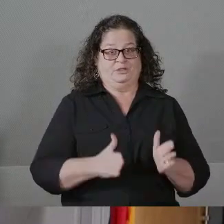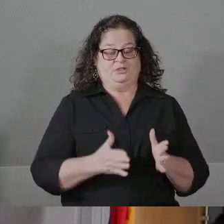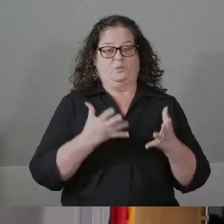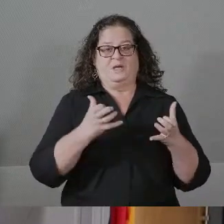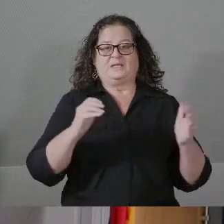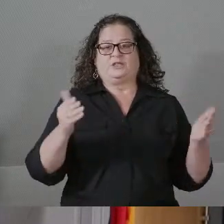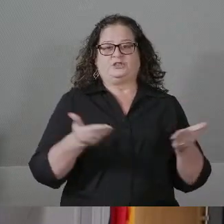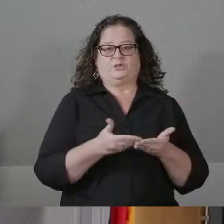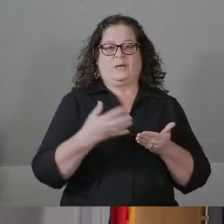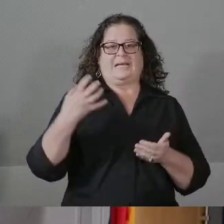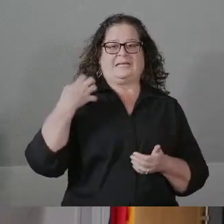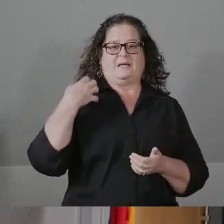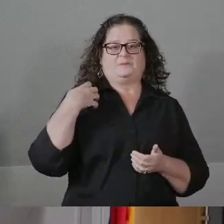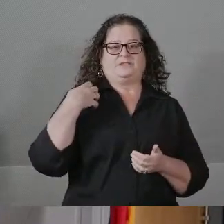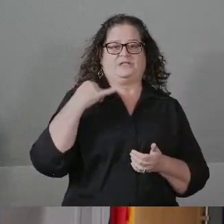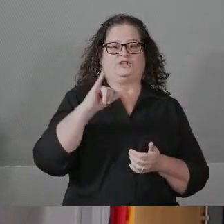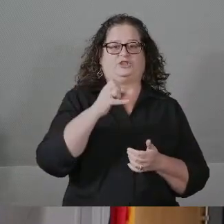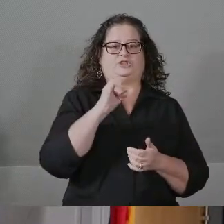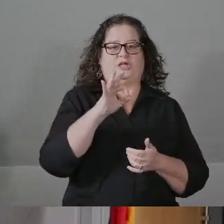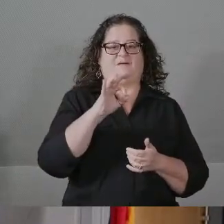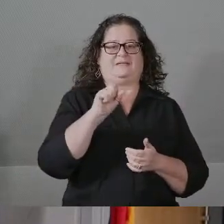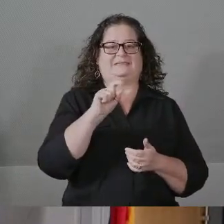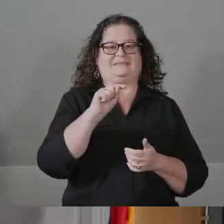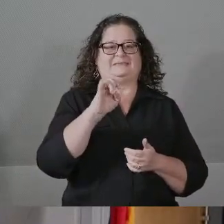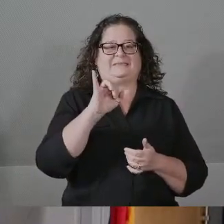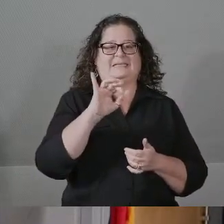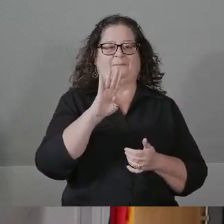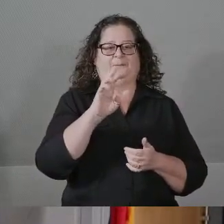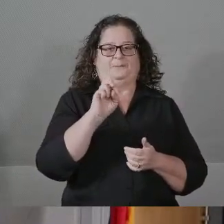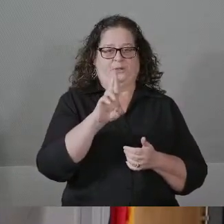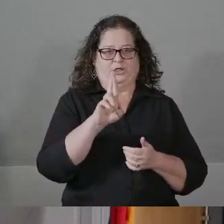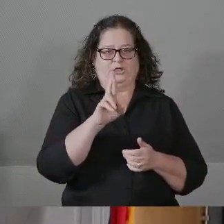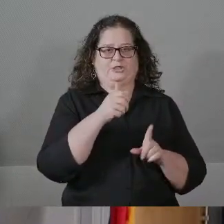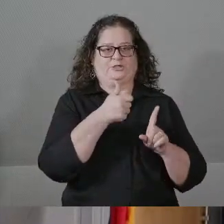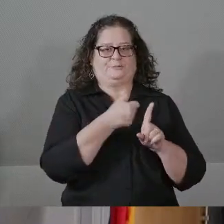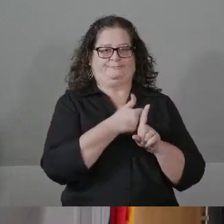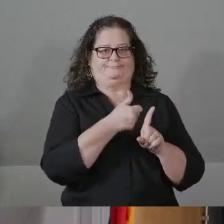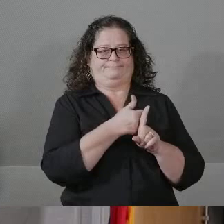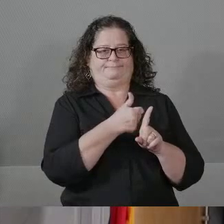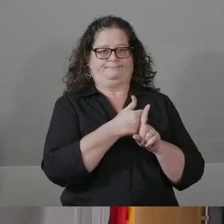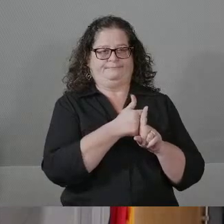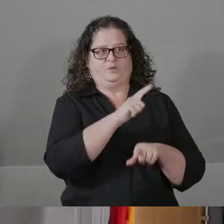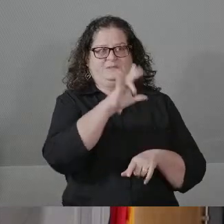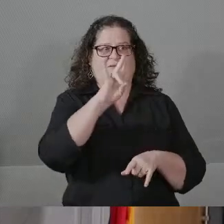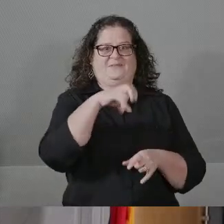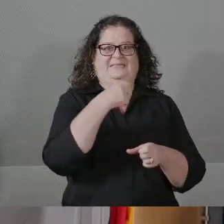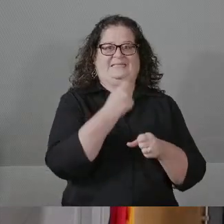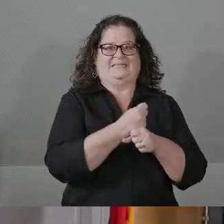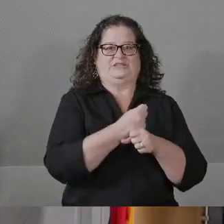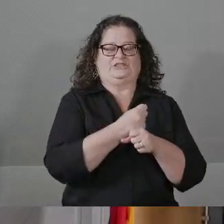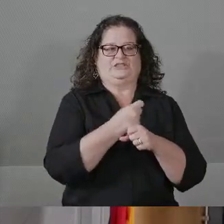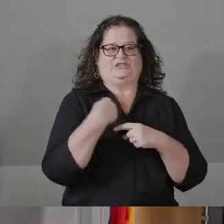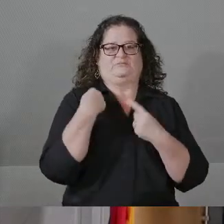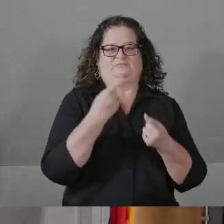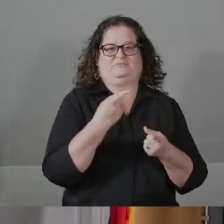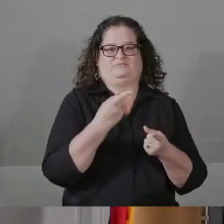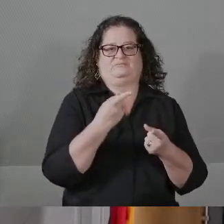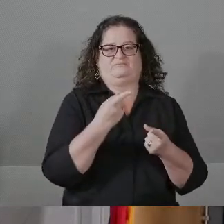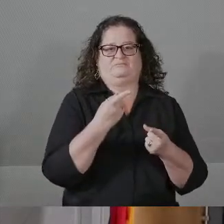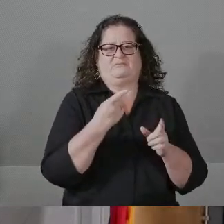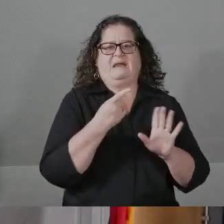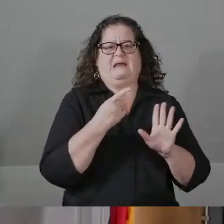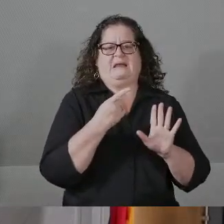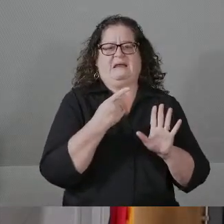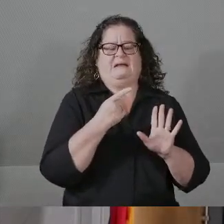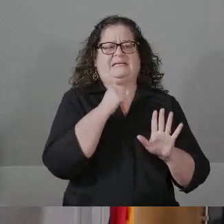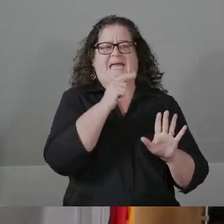introduce Captain Jeff Stieber. He is a 27-year-old veteran, or 27-year veteran, I shouldn't say year old, of